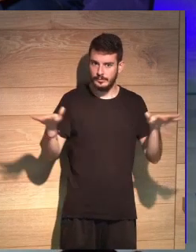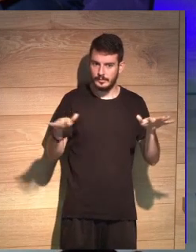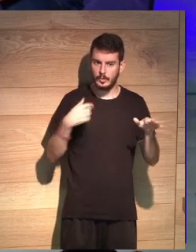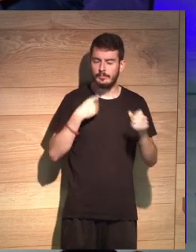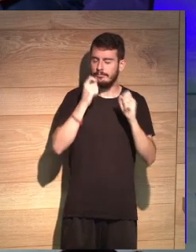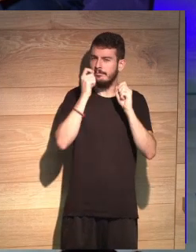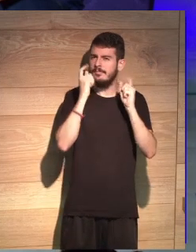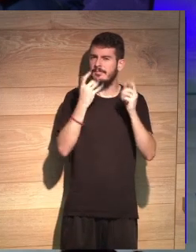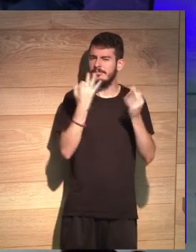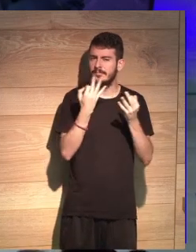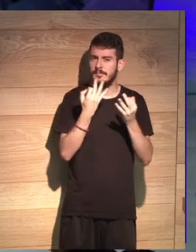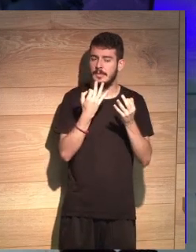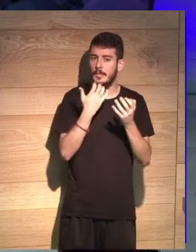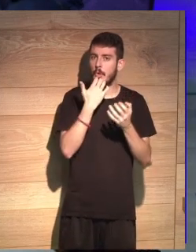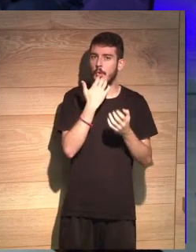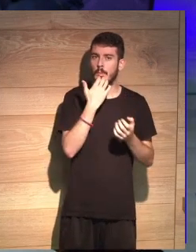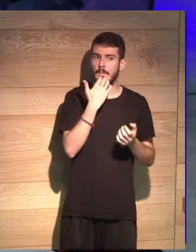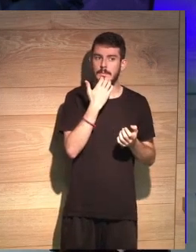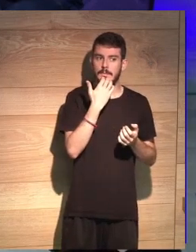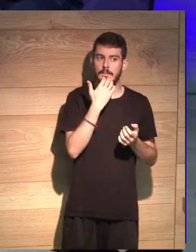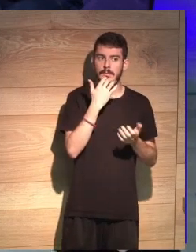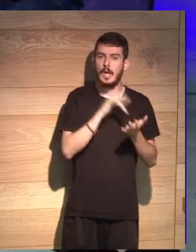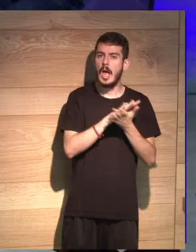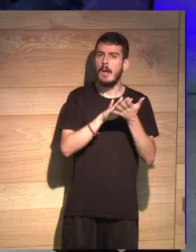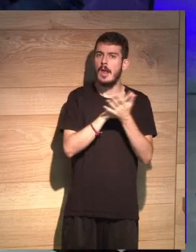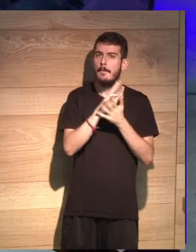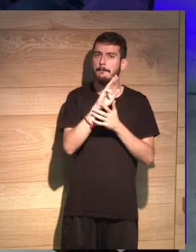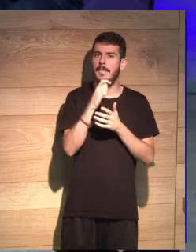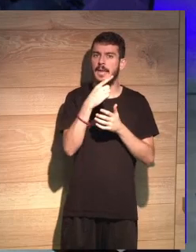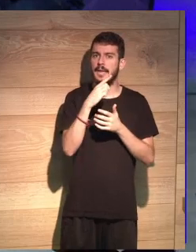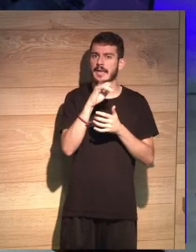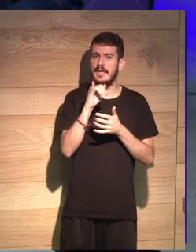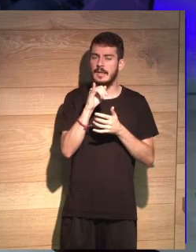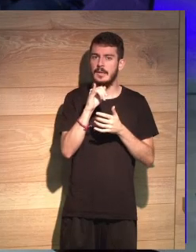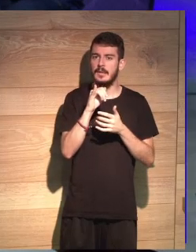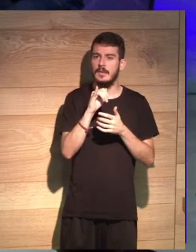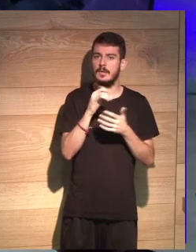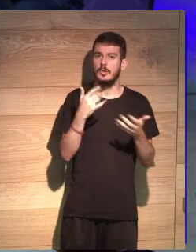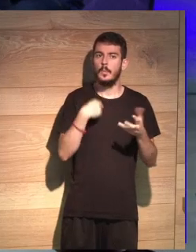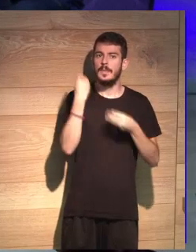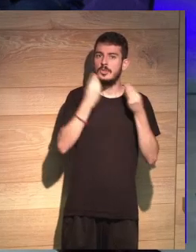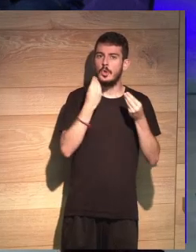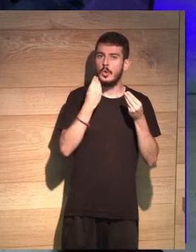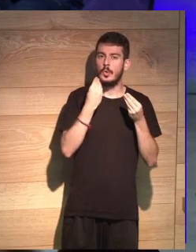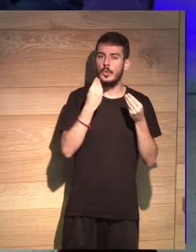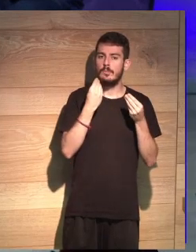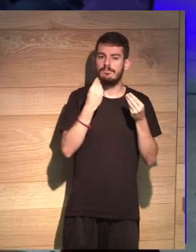which has become a very popular term. And one thing I've realized, you have mentioned PEGI,